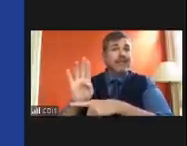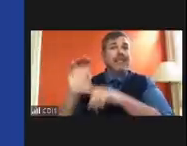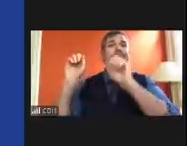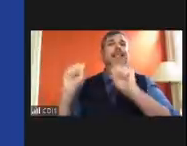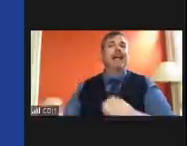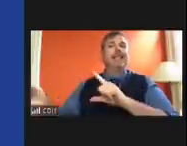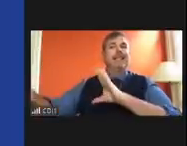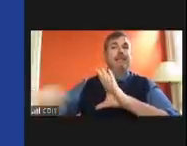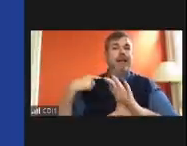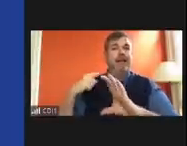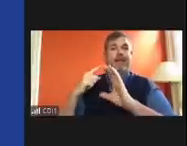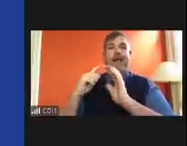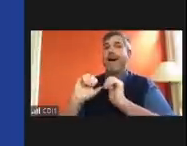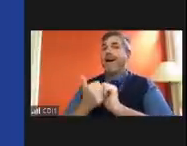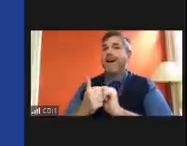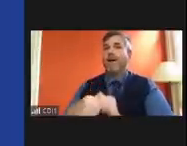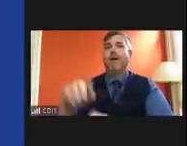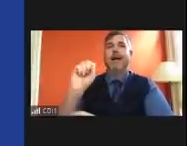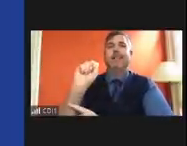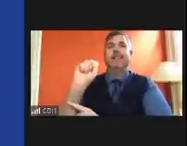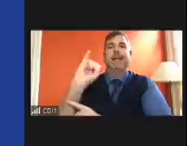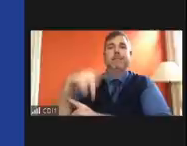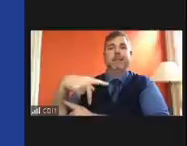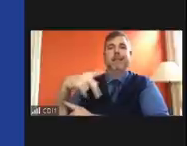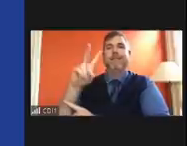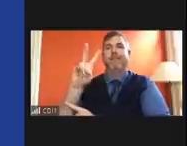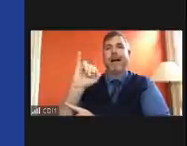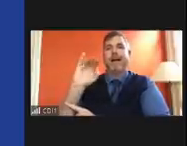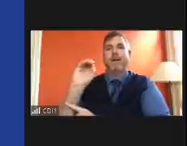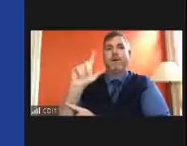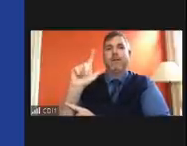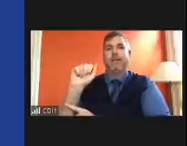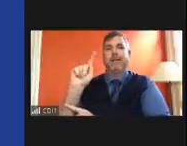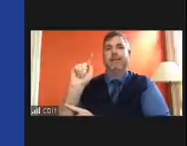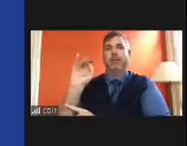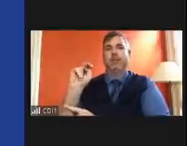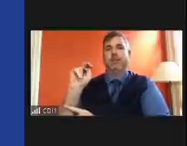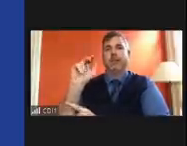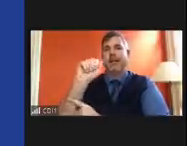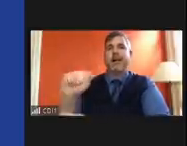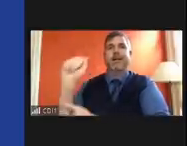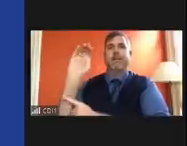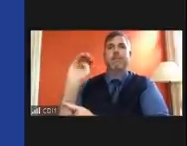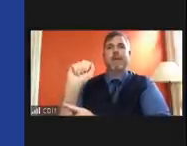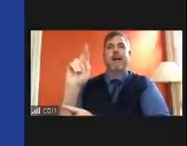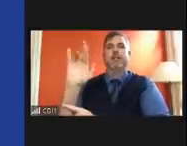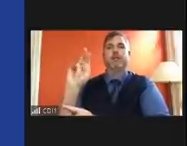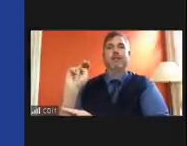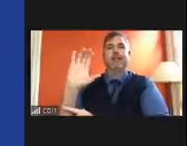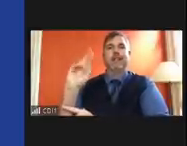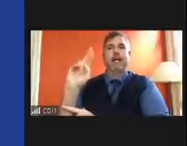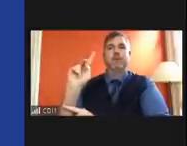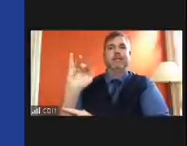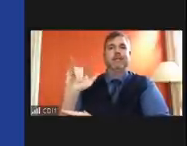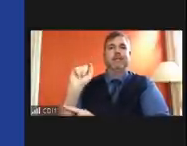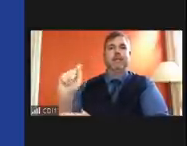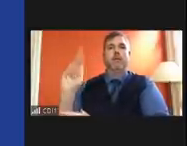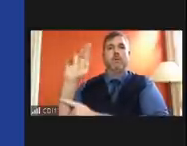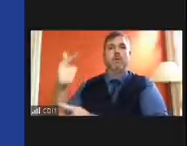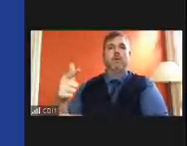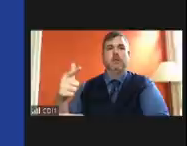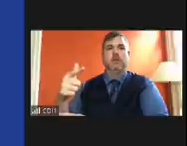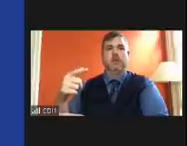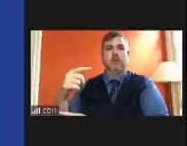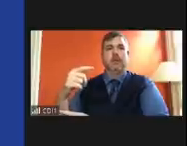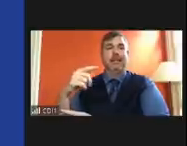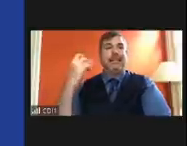sipviolation@marincounty.org. This isn't the email box to report people walking down the street not wearing masks, as it will be enforced